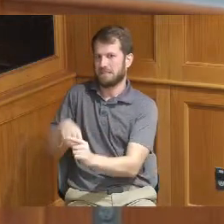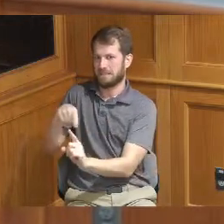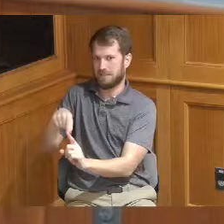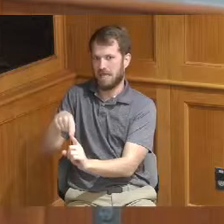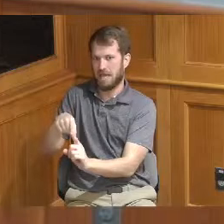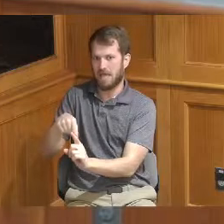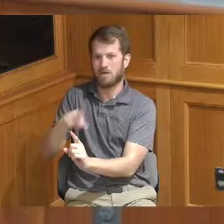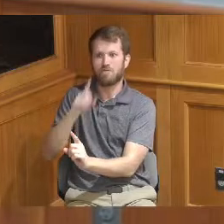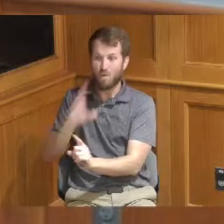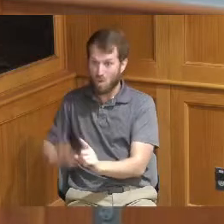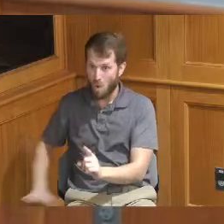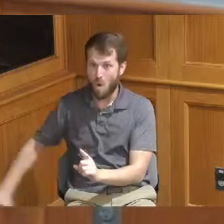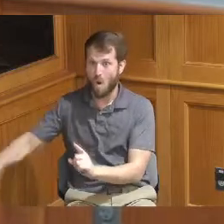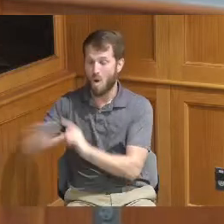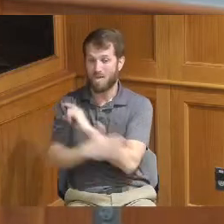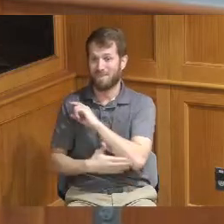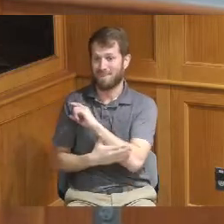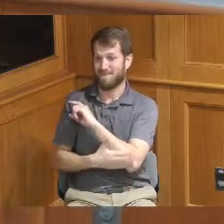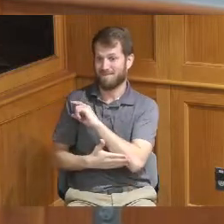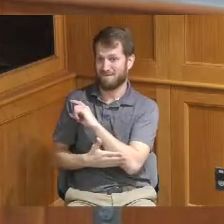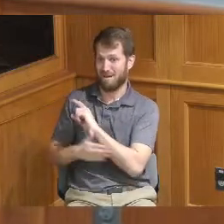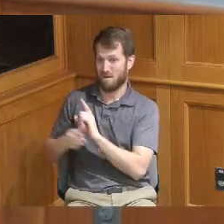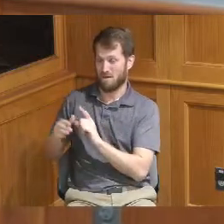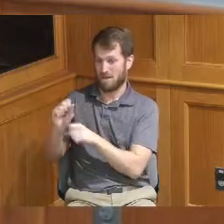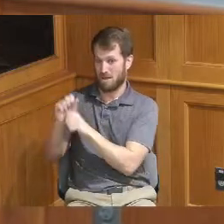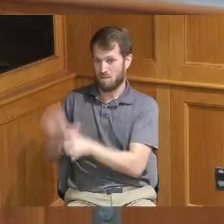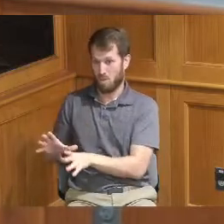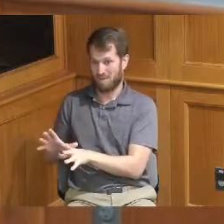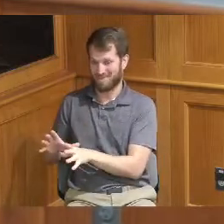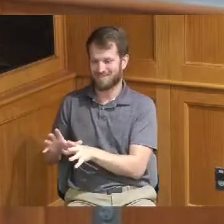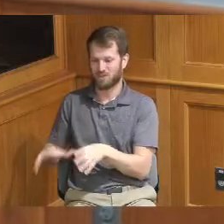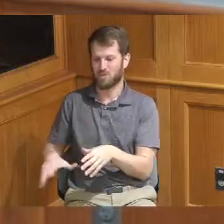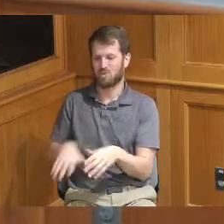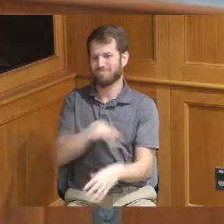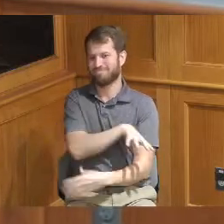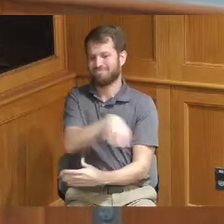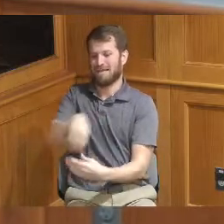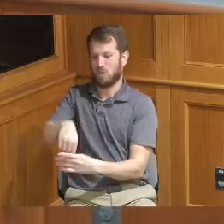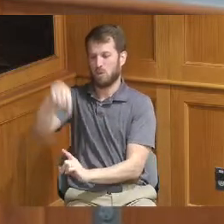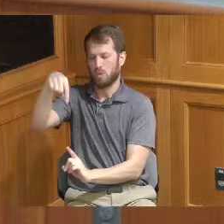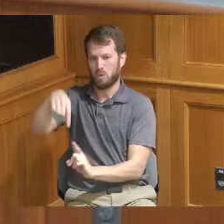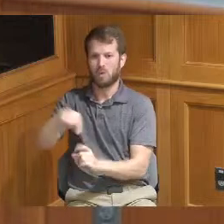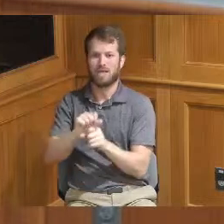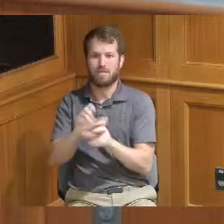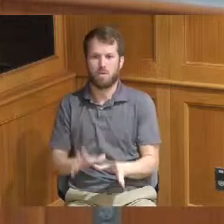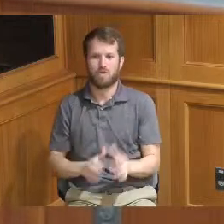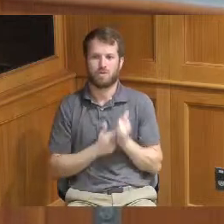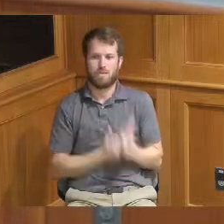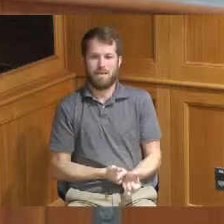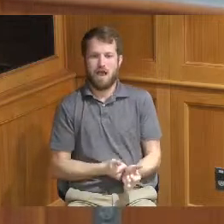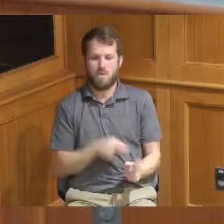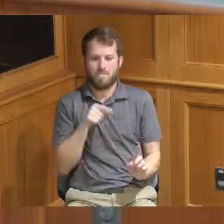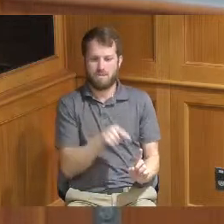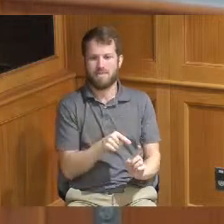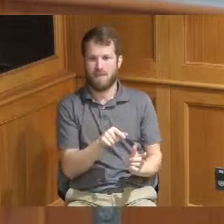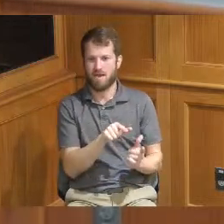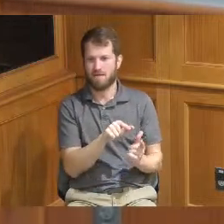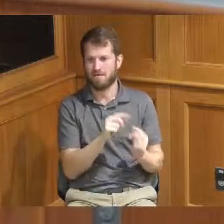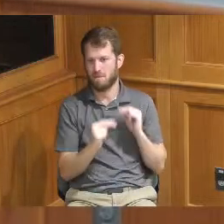of Hamilton County employees to the employees that are also bound by the bargaining contracts.